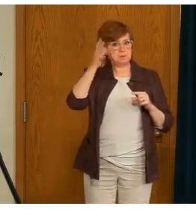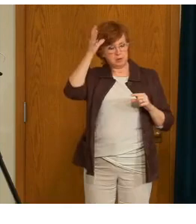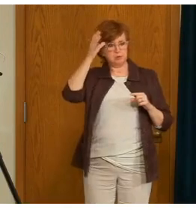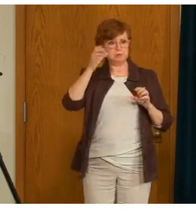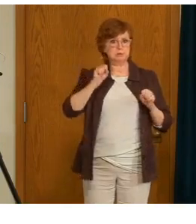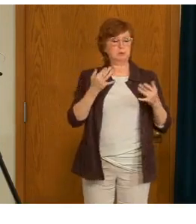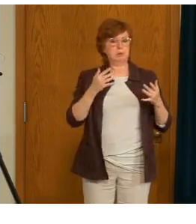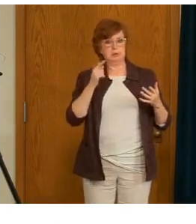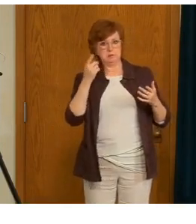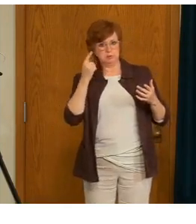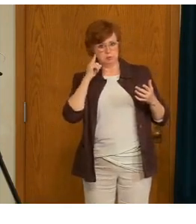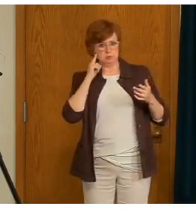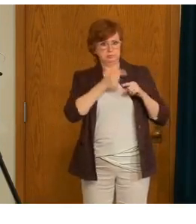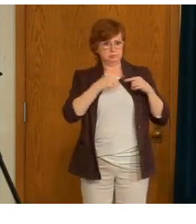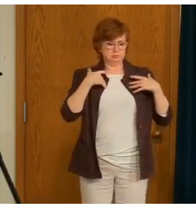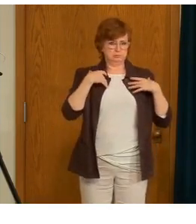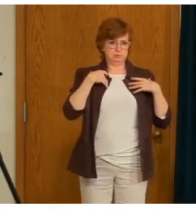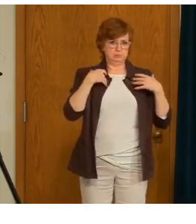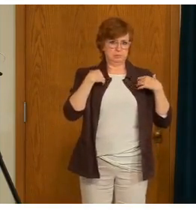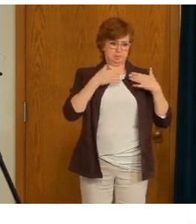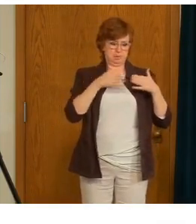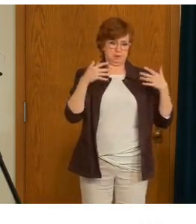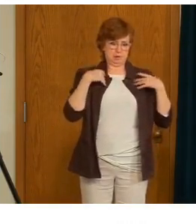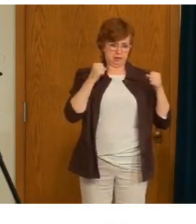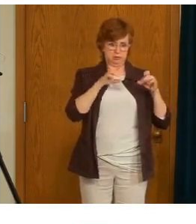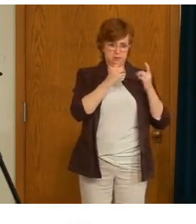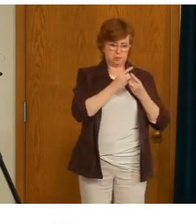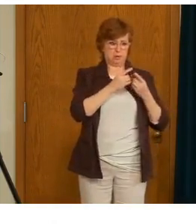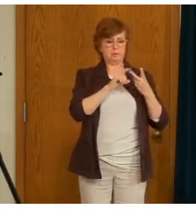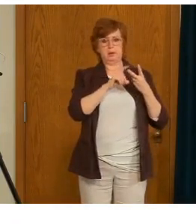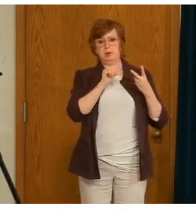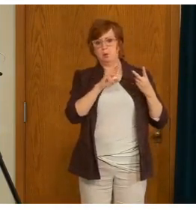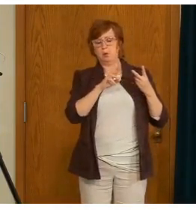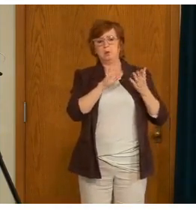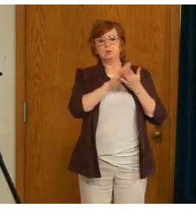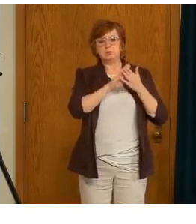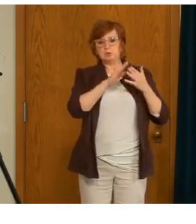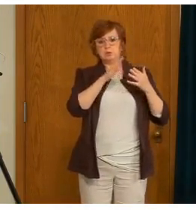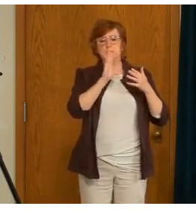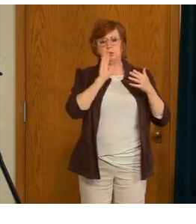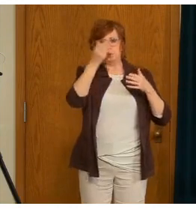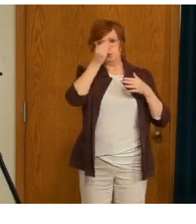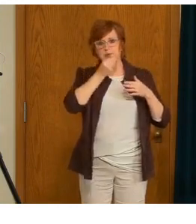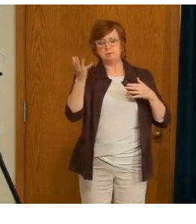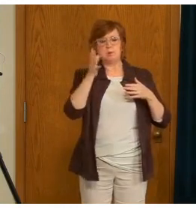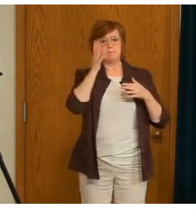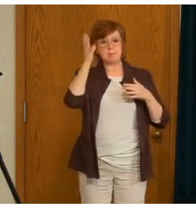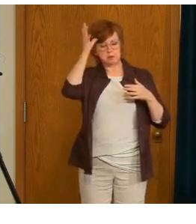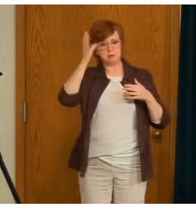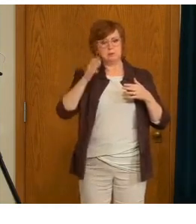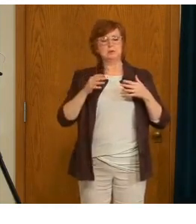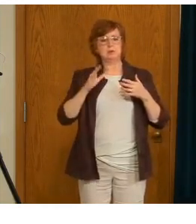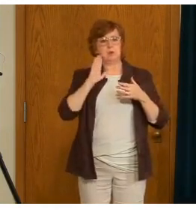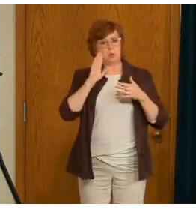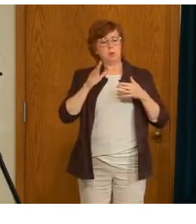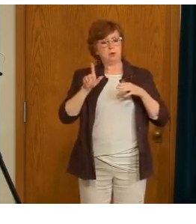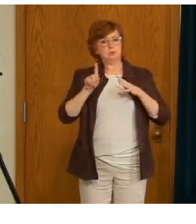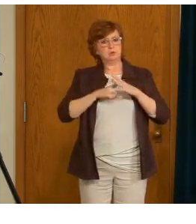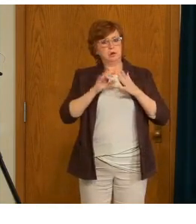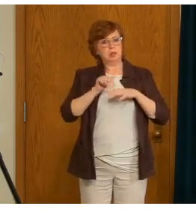of the COVID-19 vaccine. That will come prior to the commencement of the school-based programs and youth eligibility.